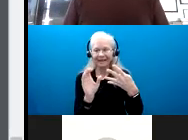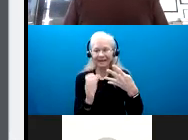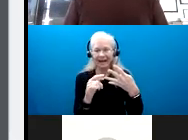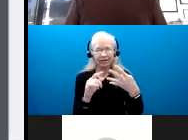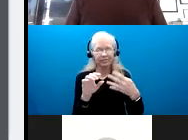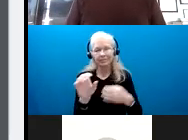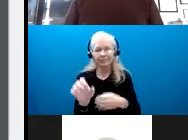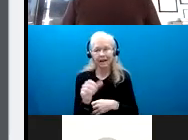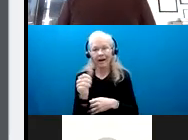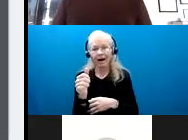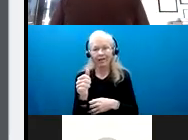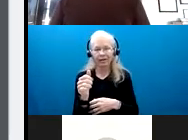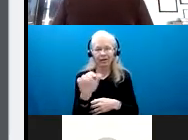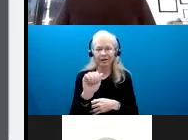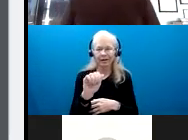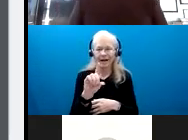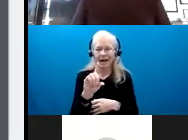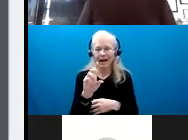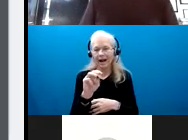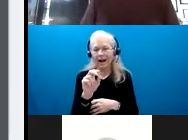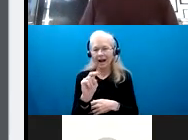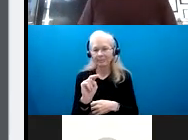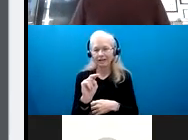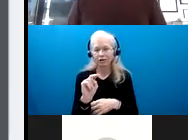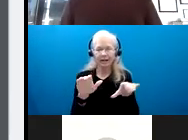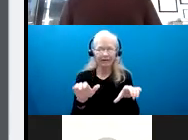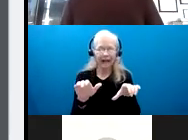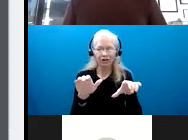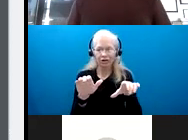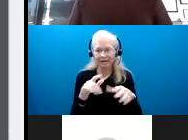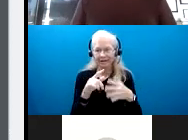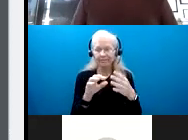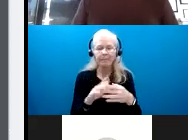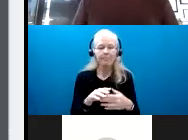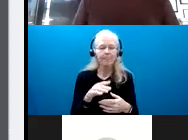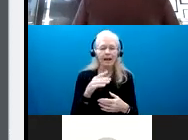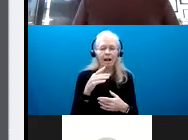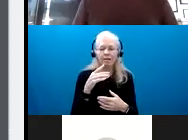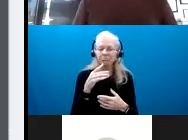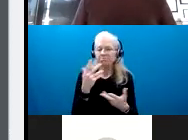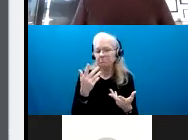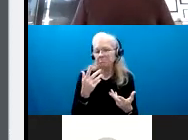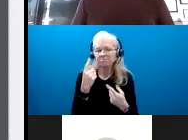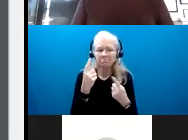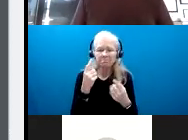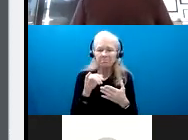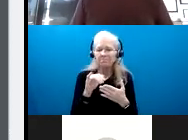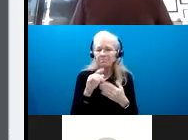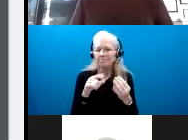other administrative actions. Consider a time limit or limited supply